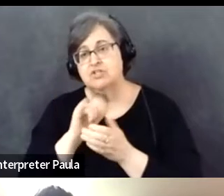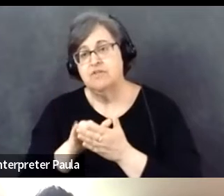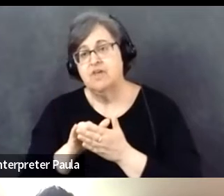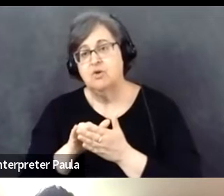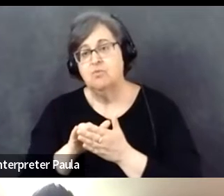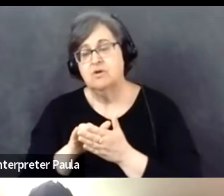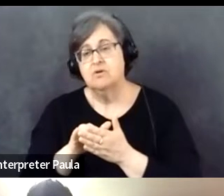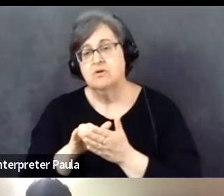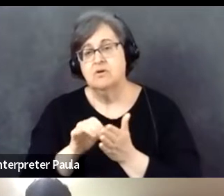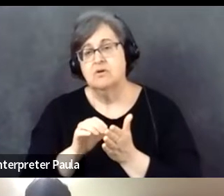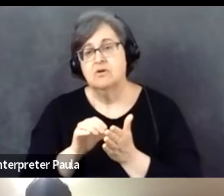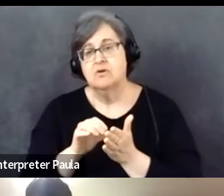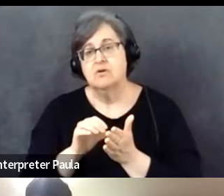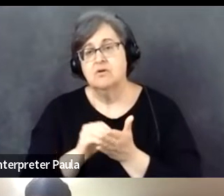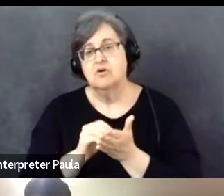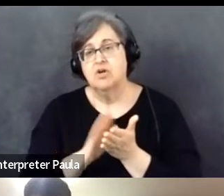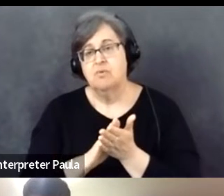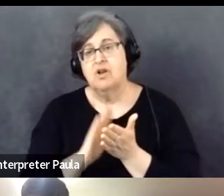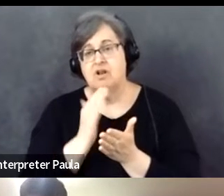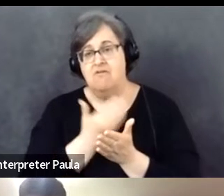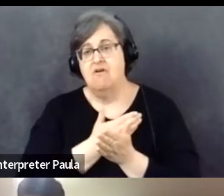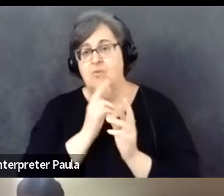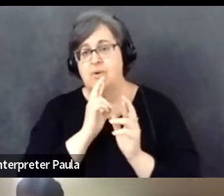in our reports.